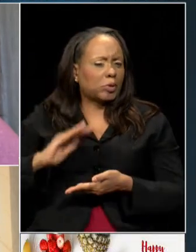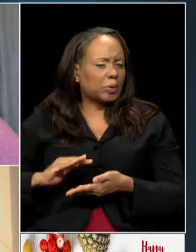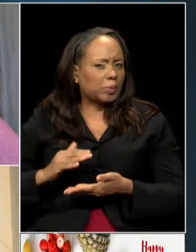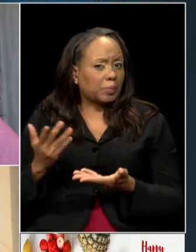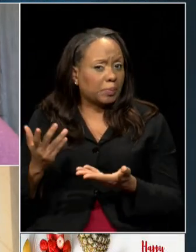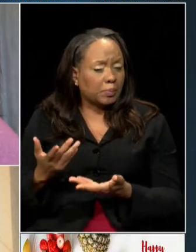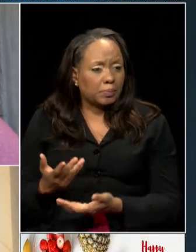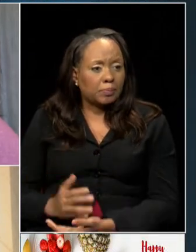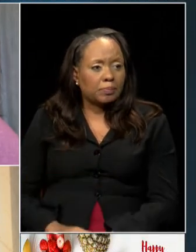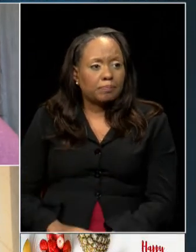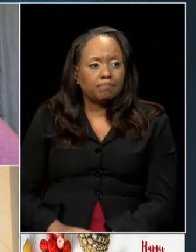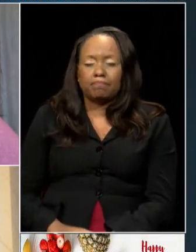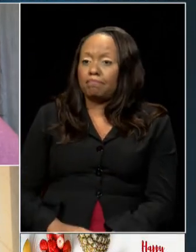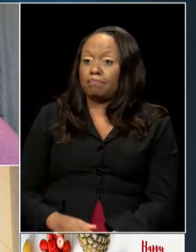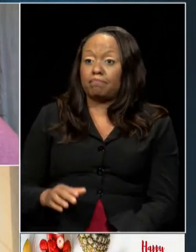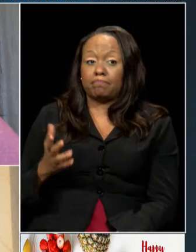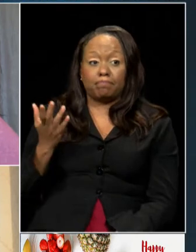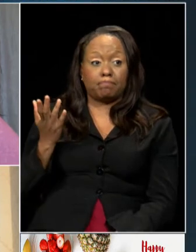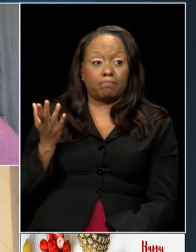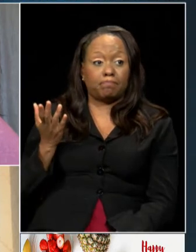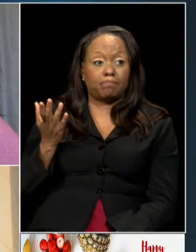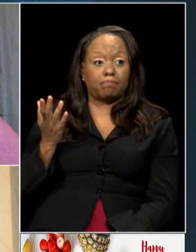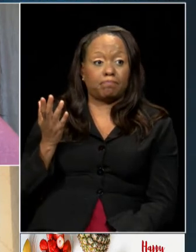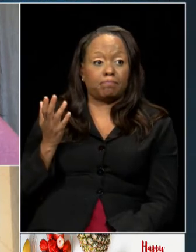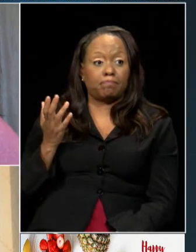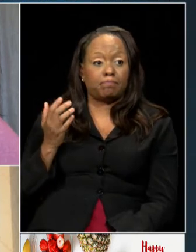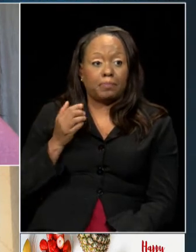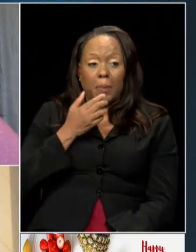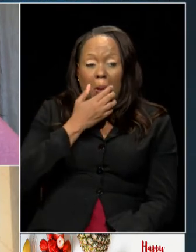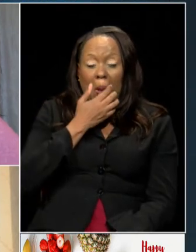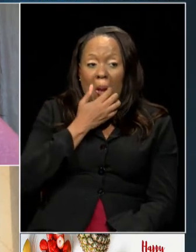one, Dr. Scantlebury? What?